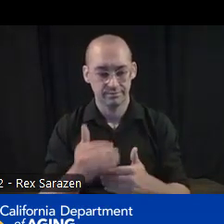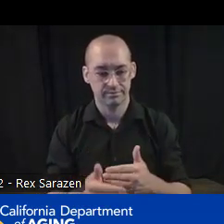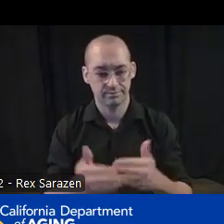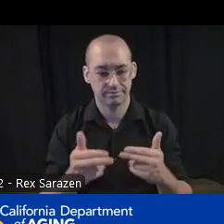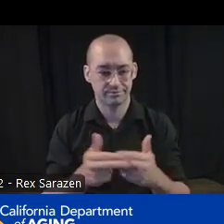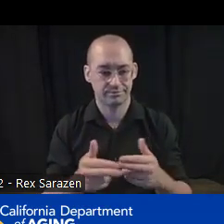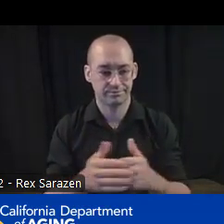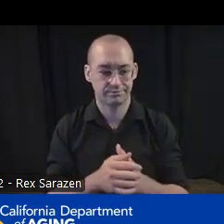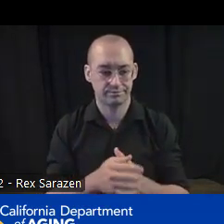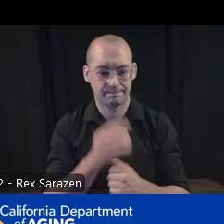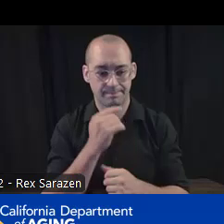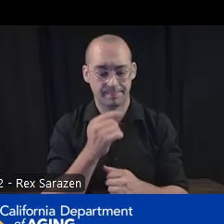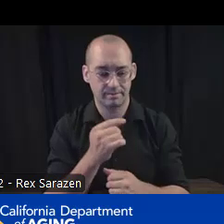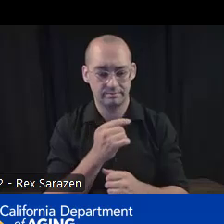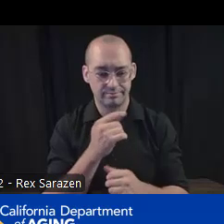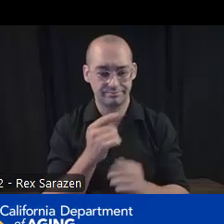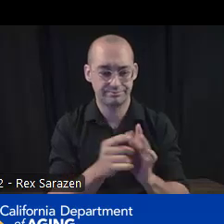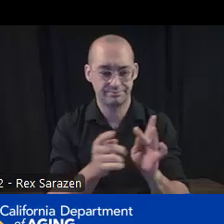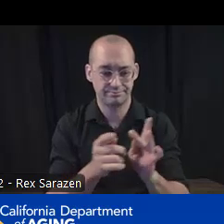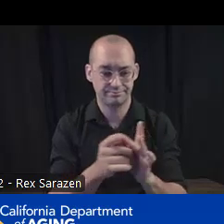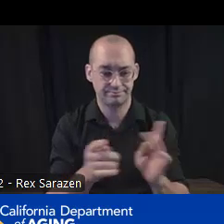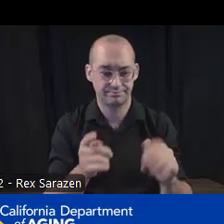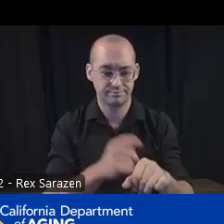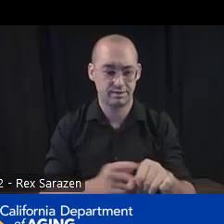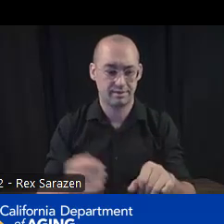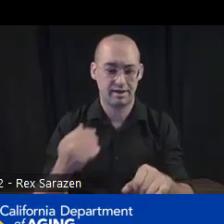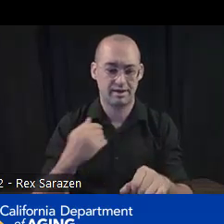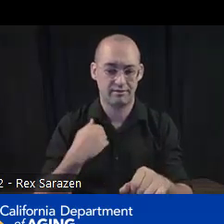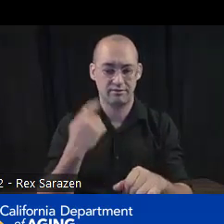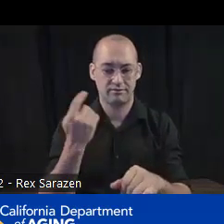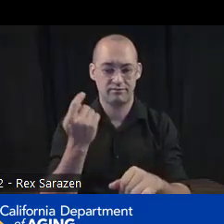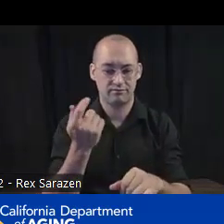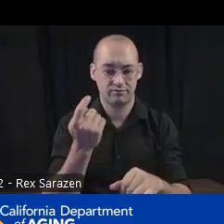For our public comment period, here are a few logistics.